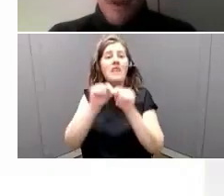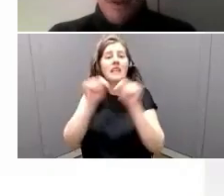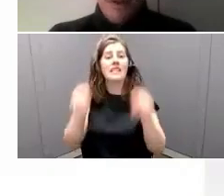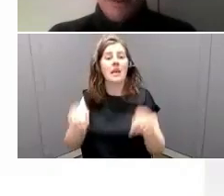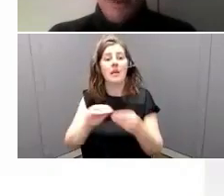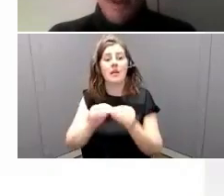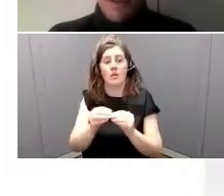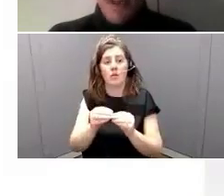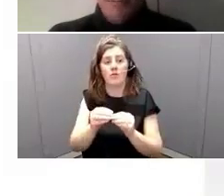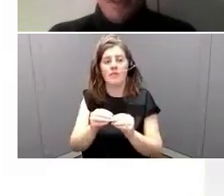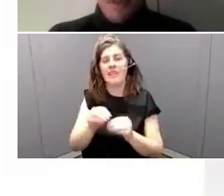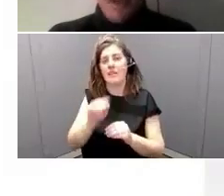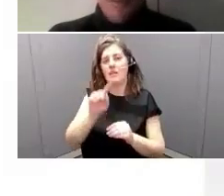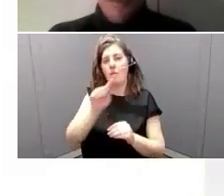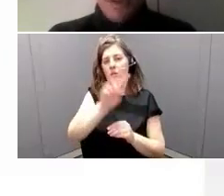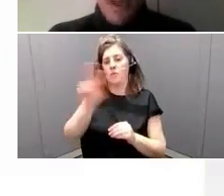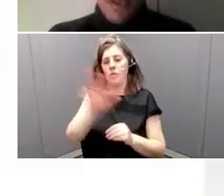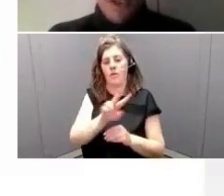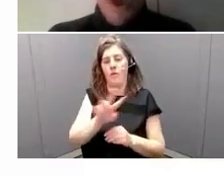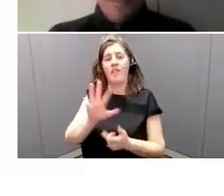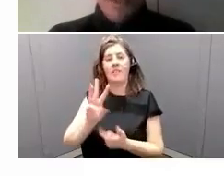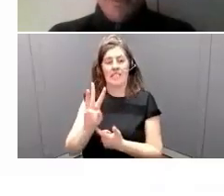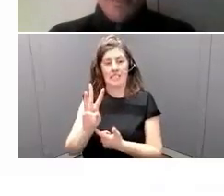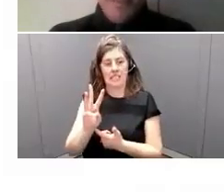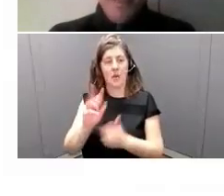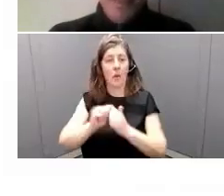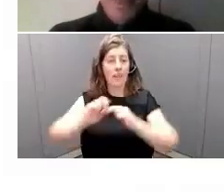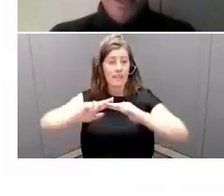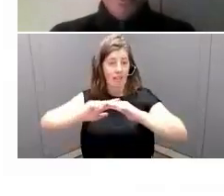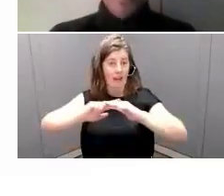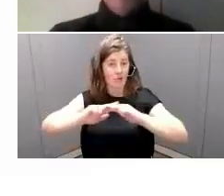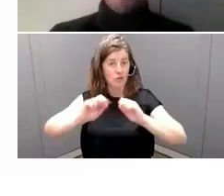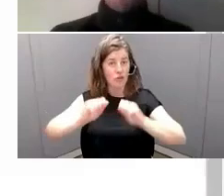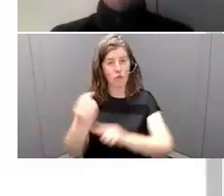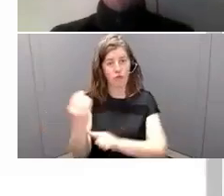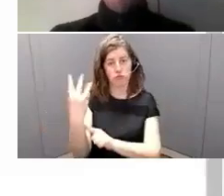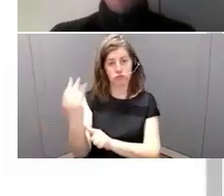6 content box template with a slideshow option.